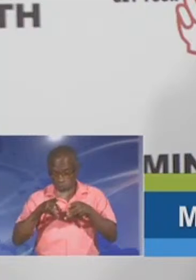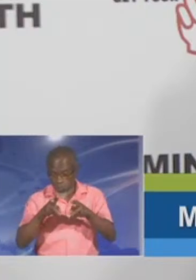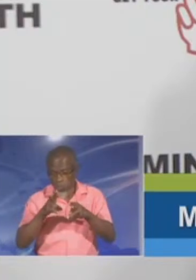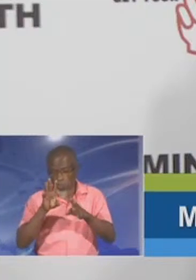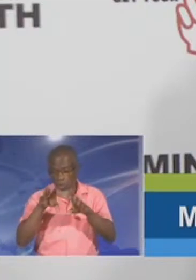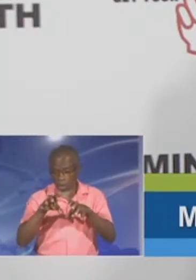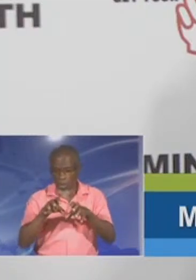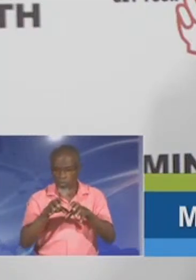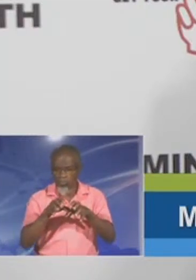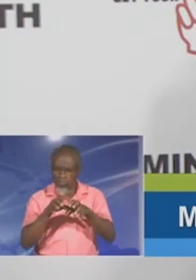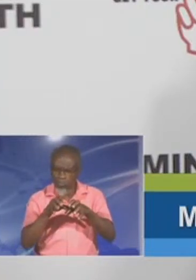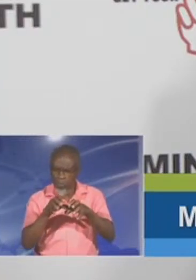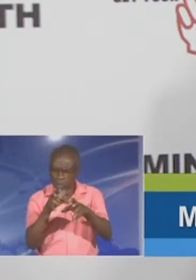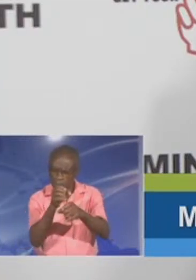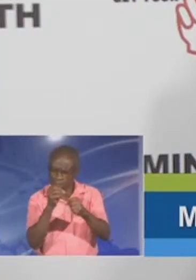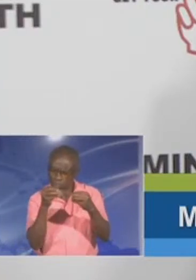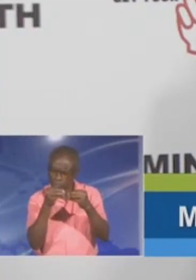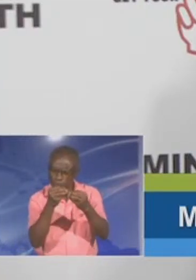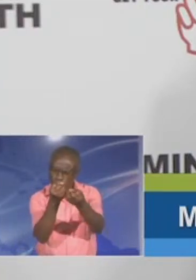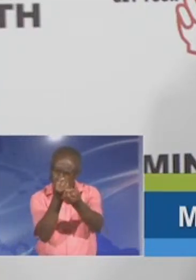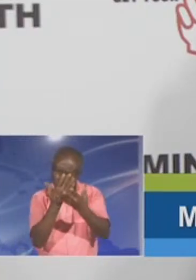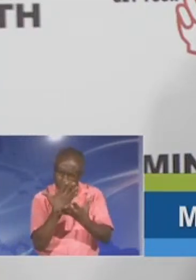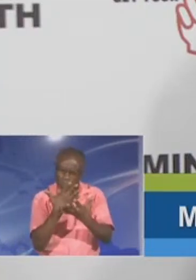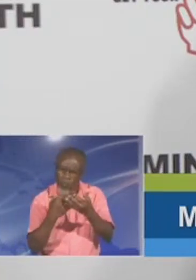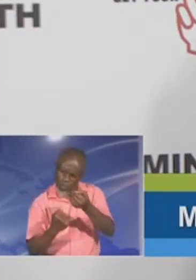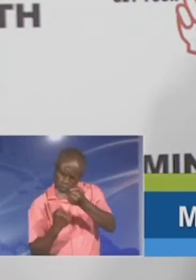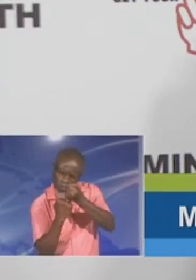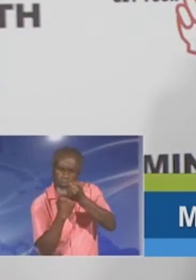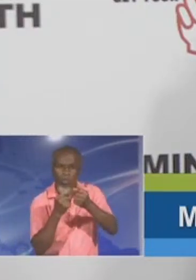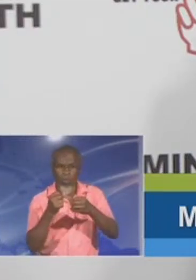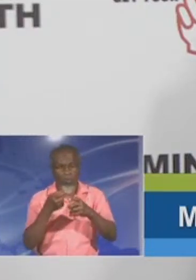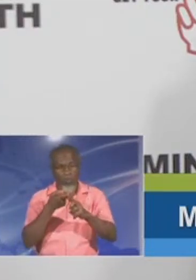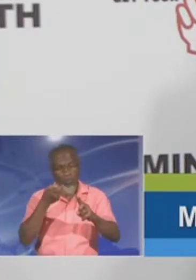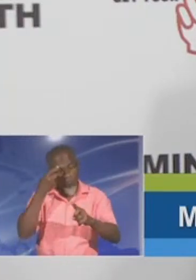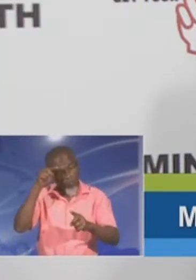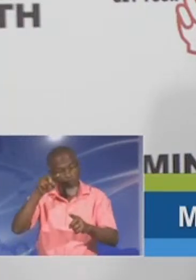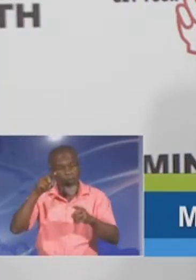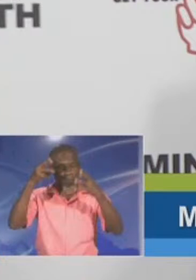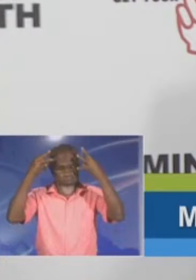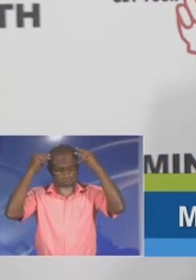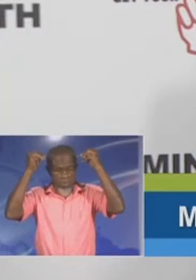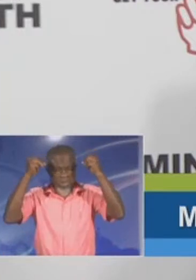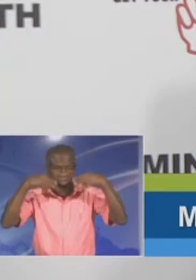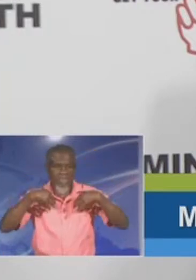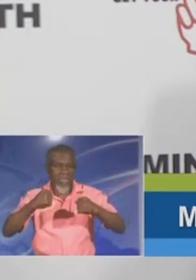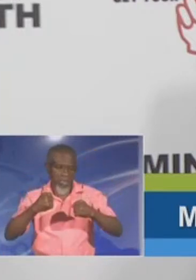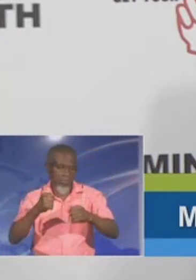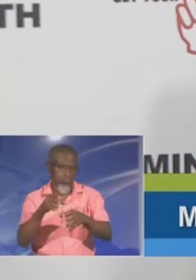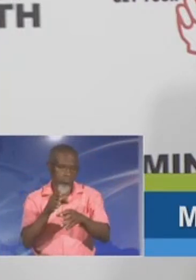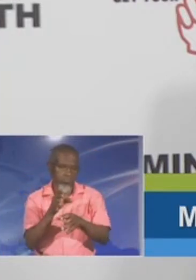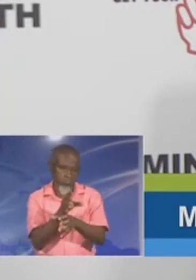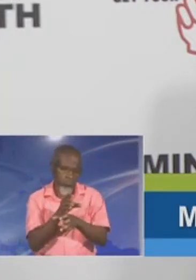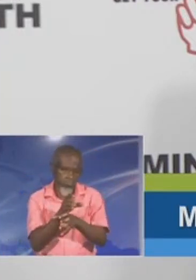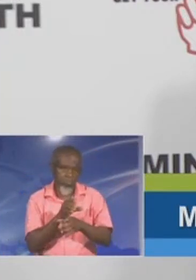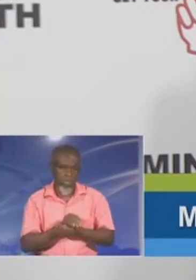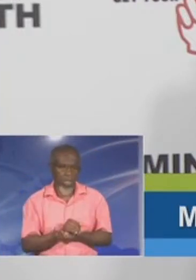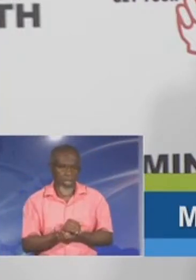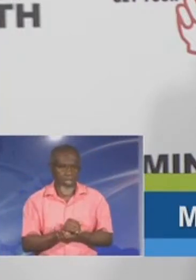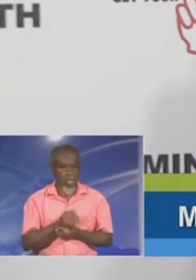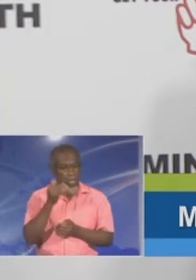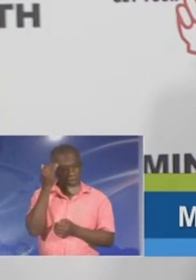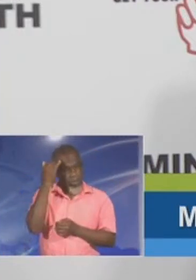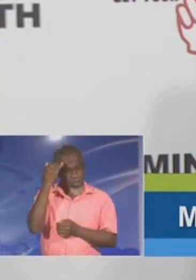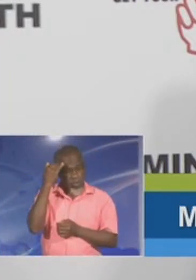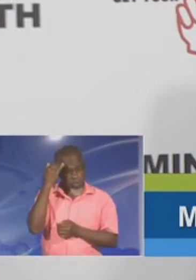into for information, for support, for mental health support. And I know that we've been on a long journey, everyone,